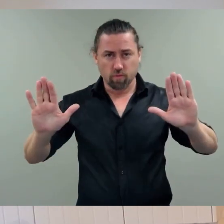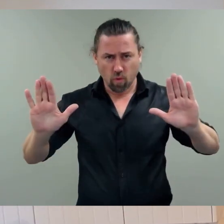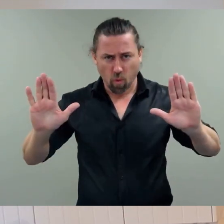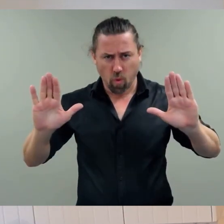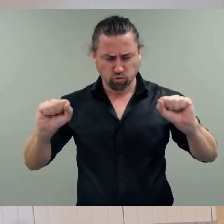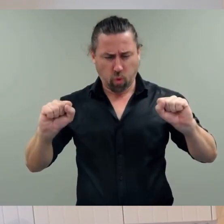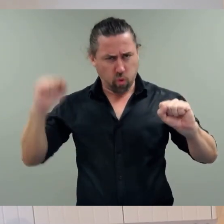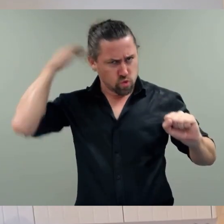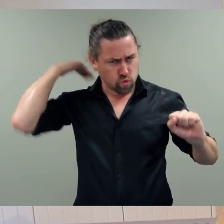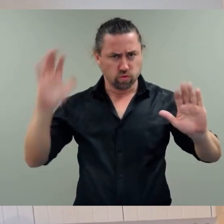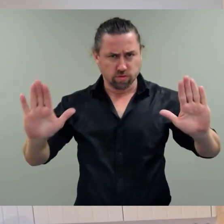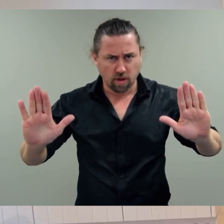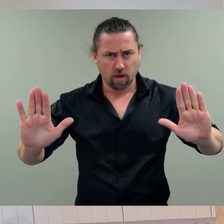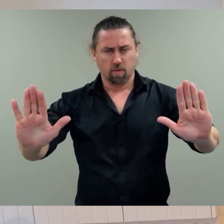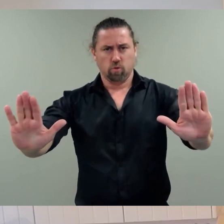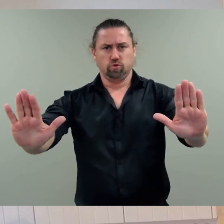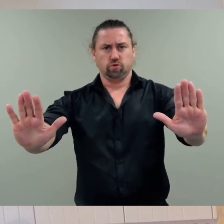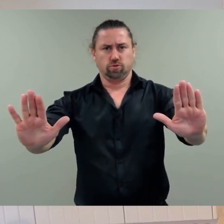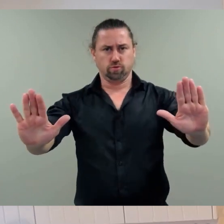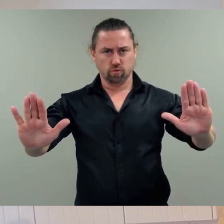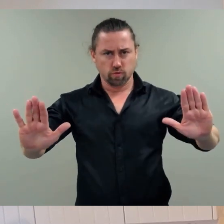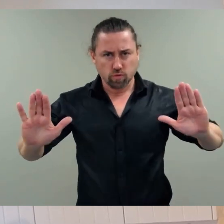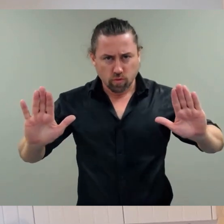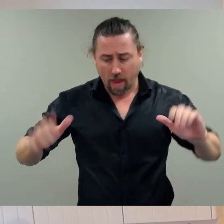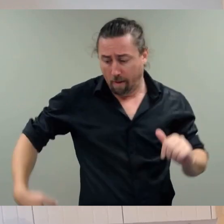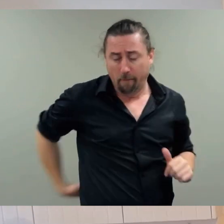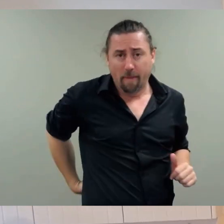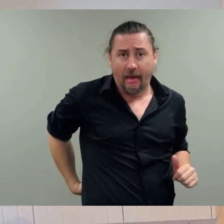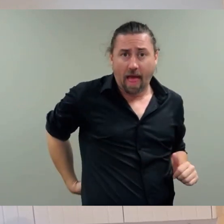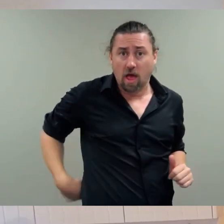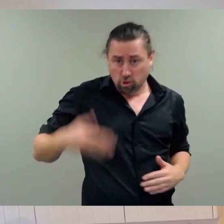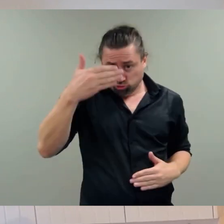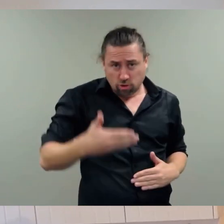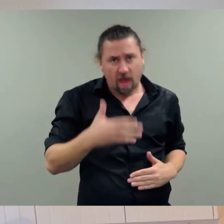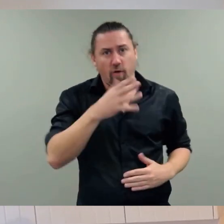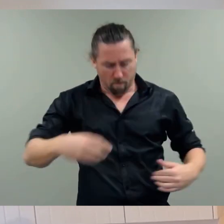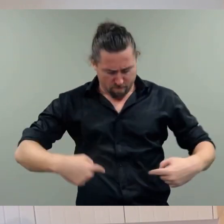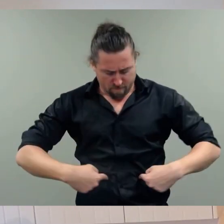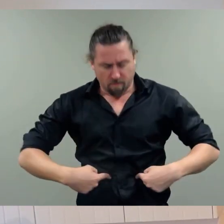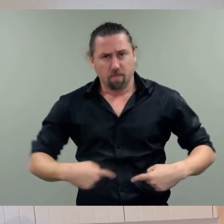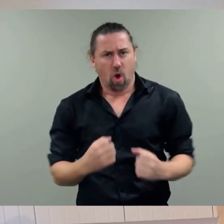wall and keep your back nice and straight by engaging your core muscles.